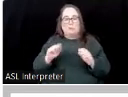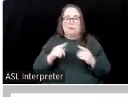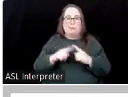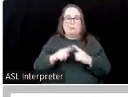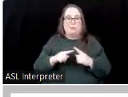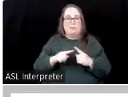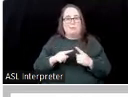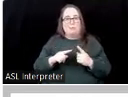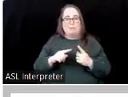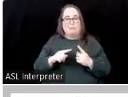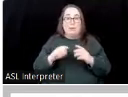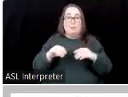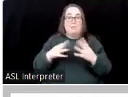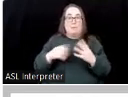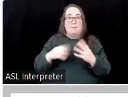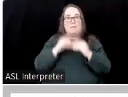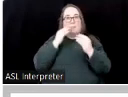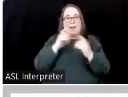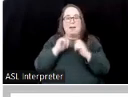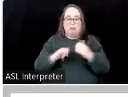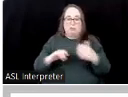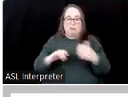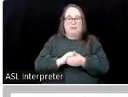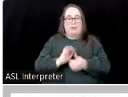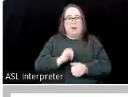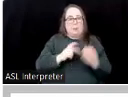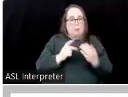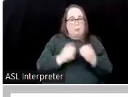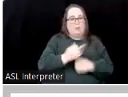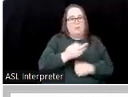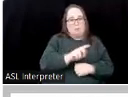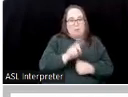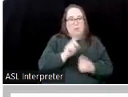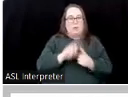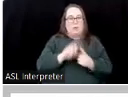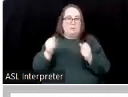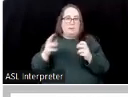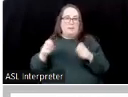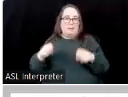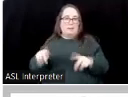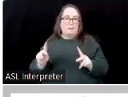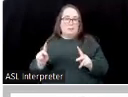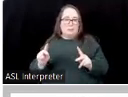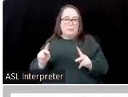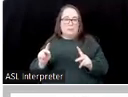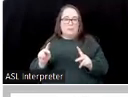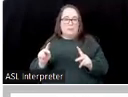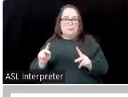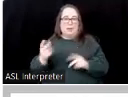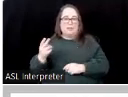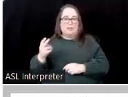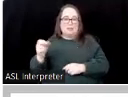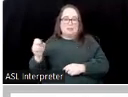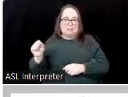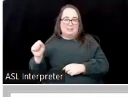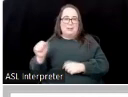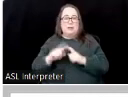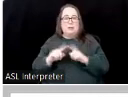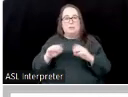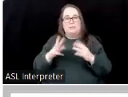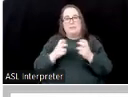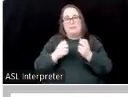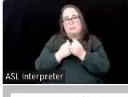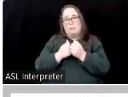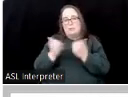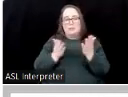information to communities on how to link our programs at HUD with the many opportunities at HHS to provide supportive